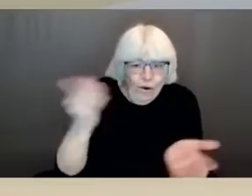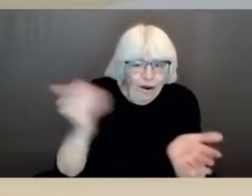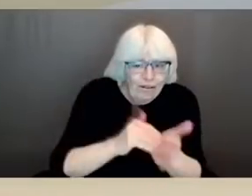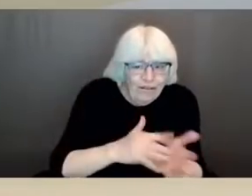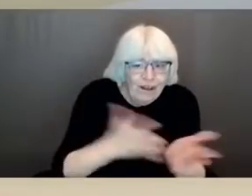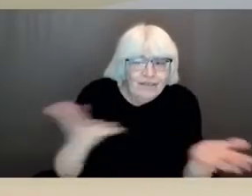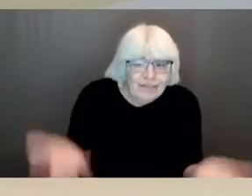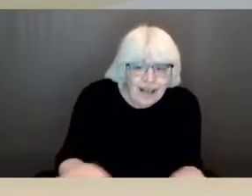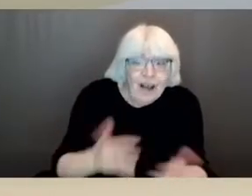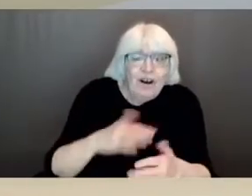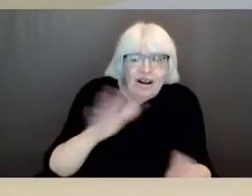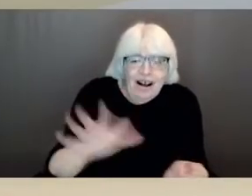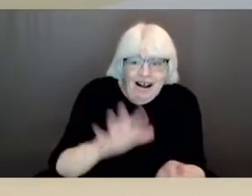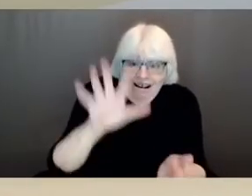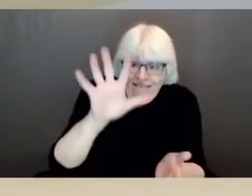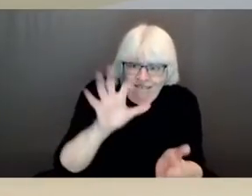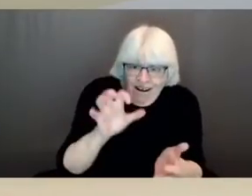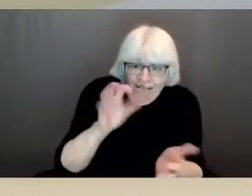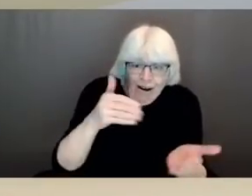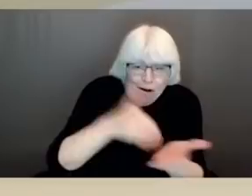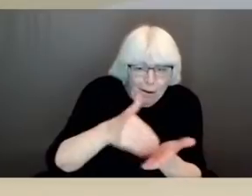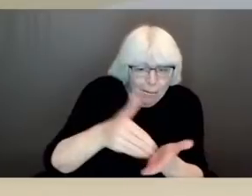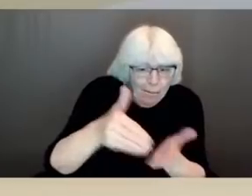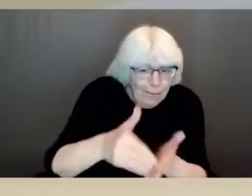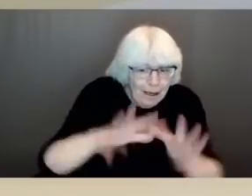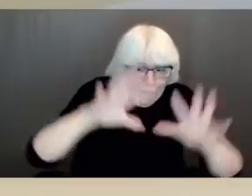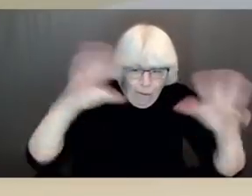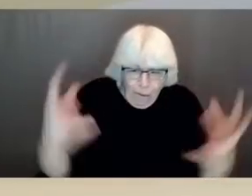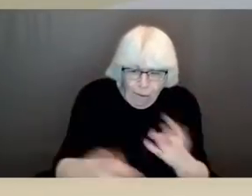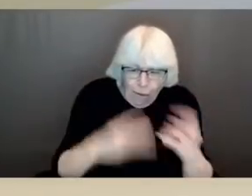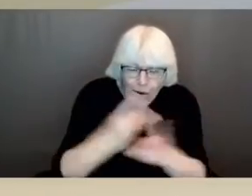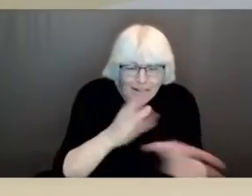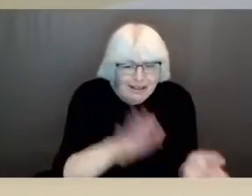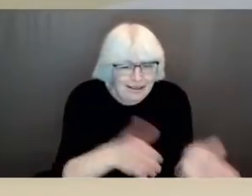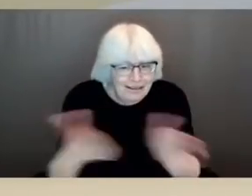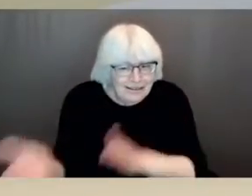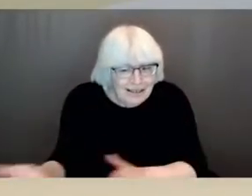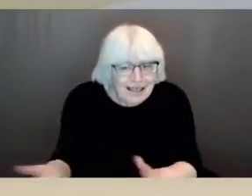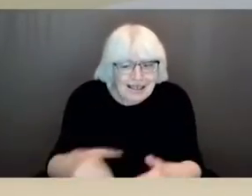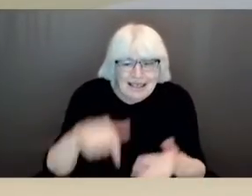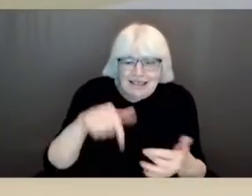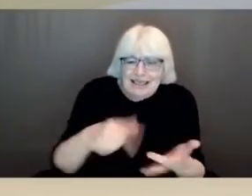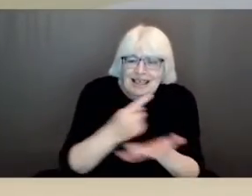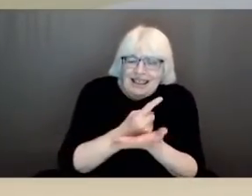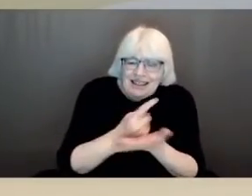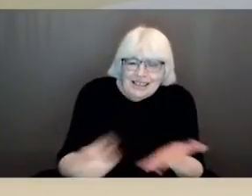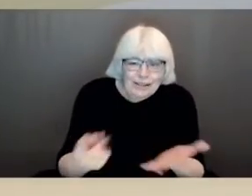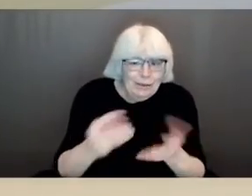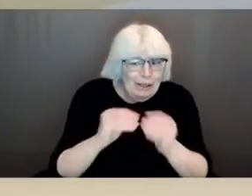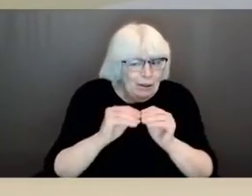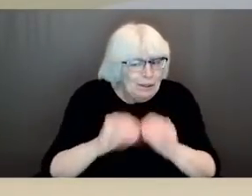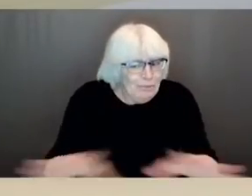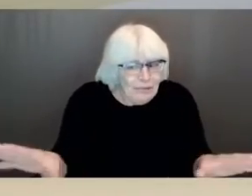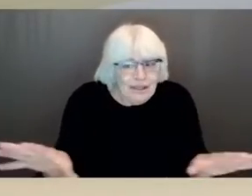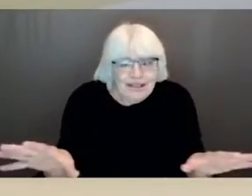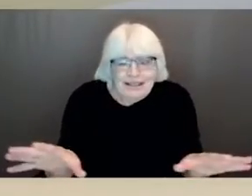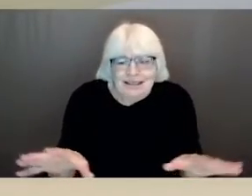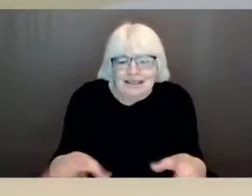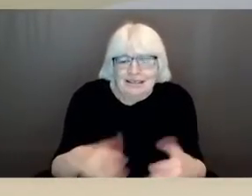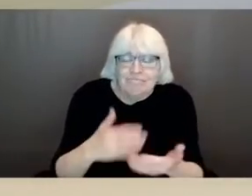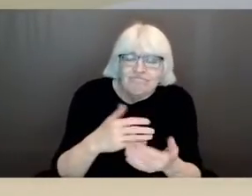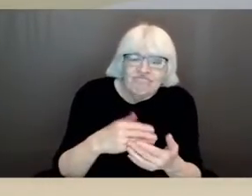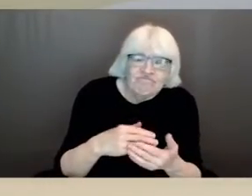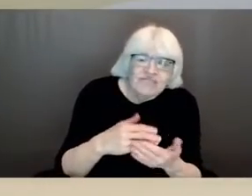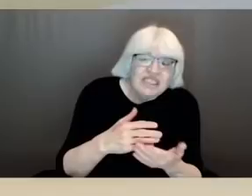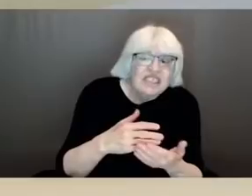last week, despite the virus continuing to surge and present challenges in some parts of Canada, there has been an overall decrease in